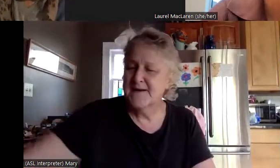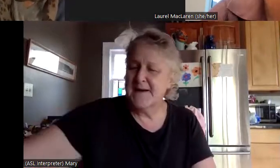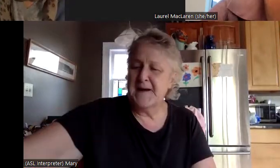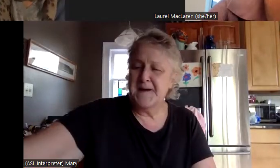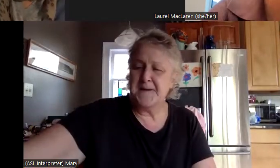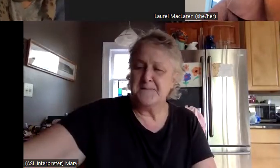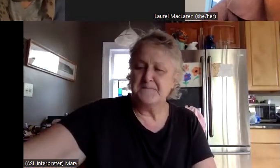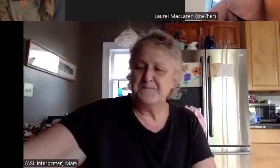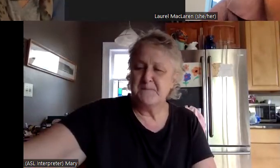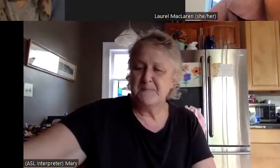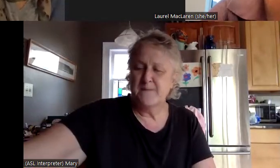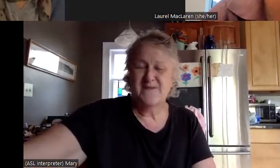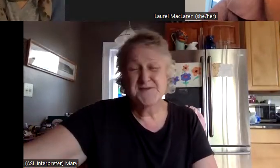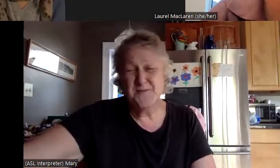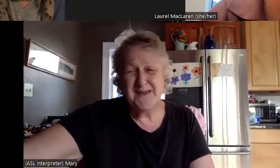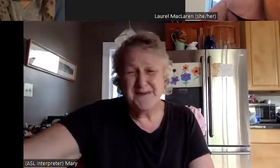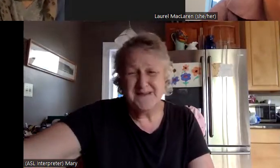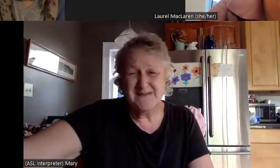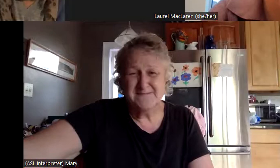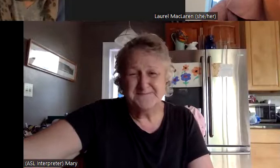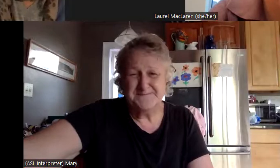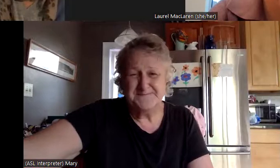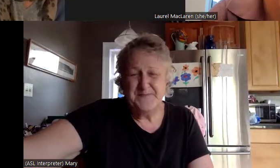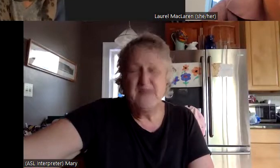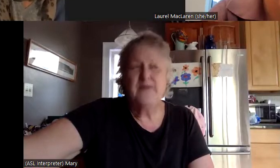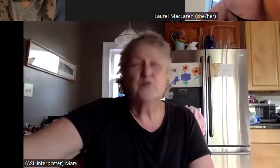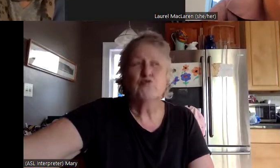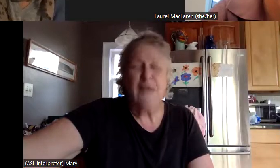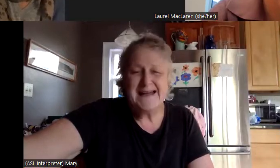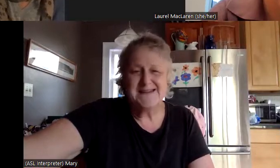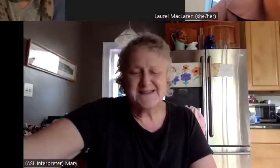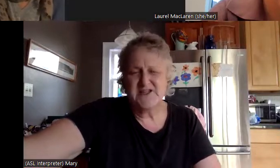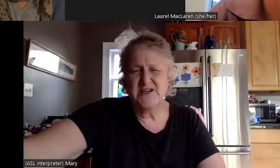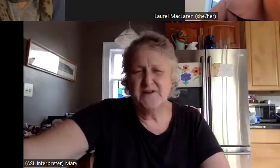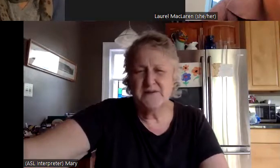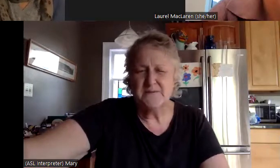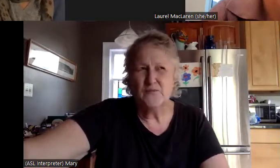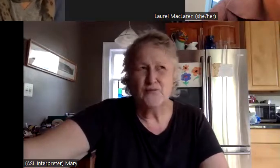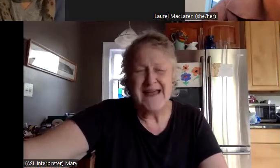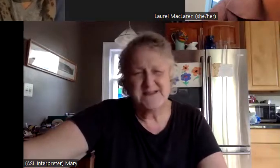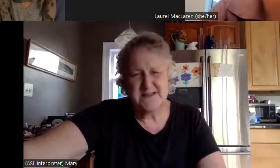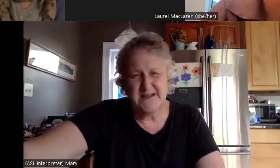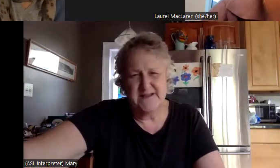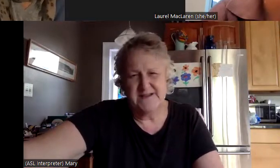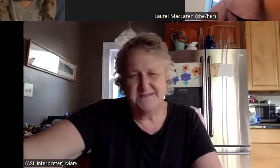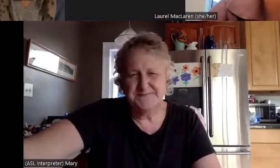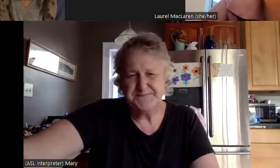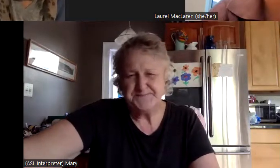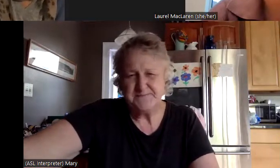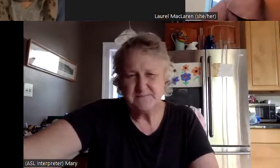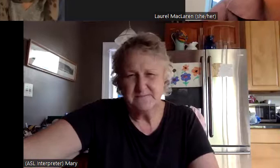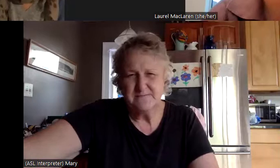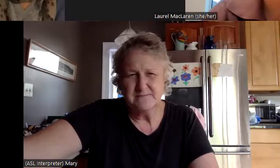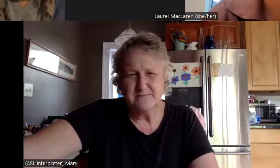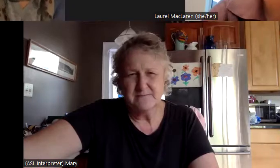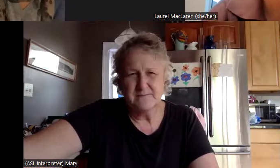poisonous. But they're Did you also say they're rat poisonous. snakes? They're rats. She King called them snakes. rat snakes. Rat